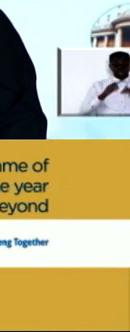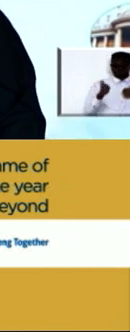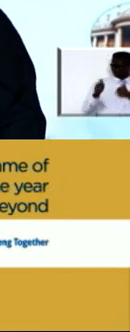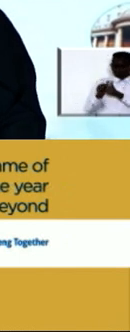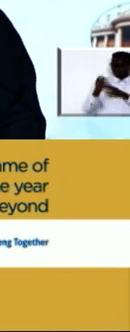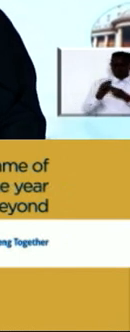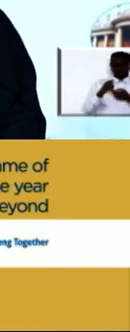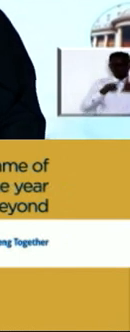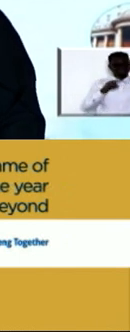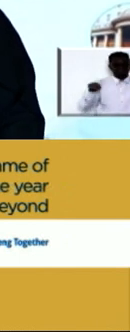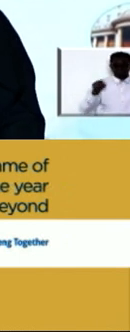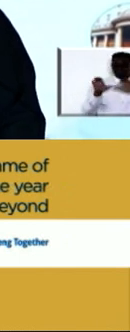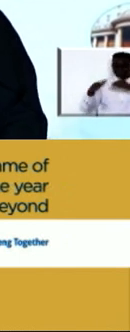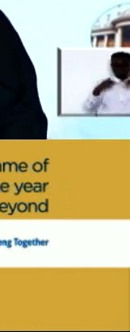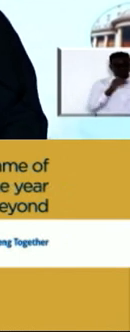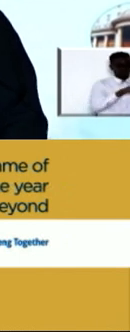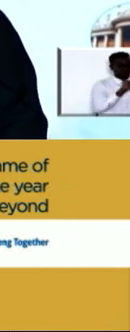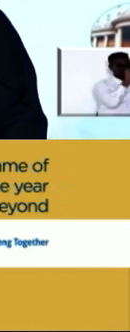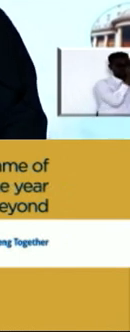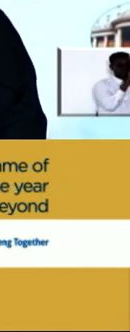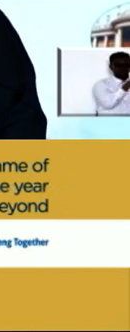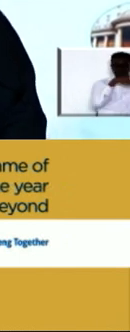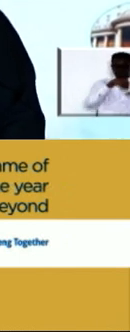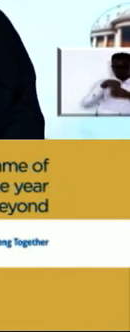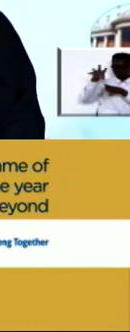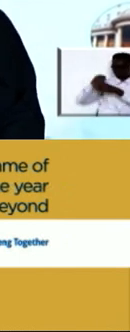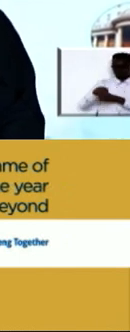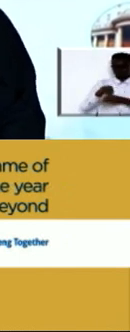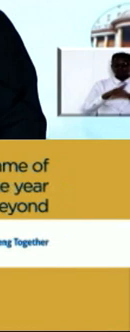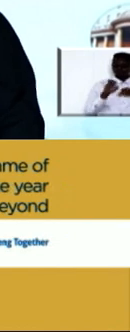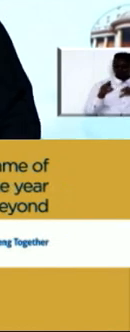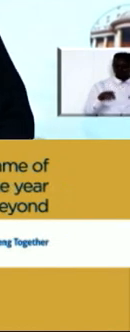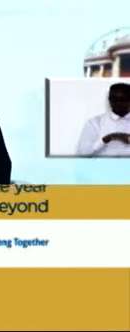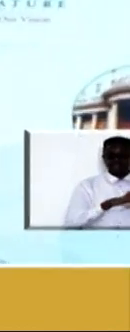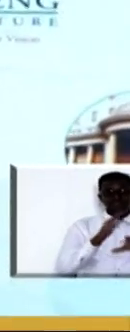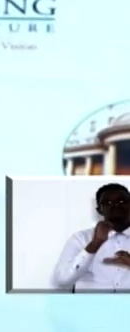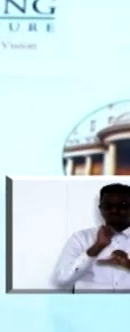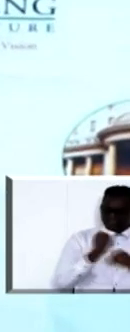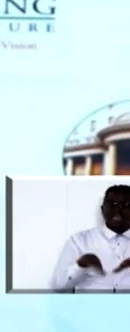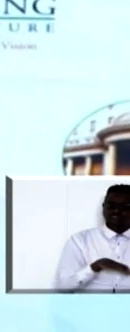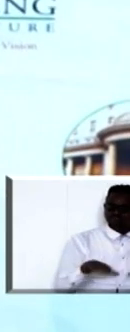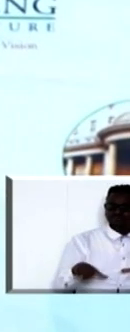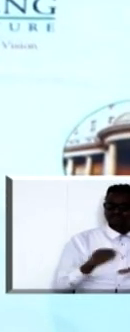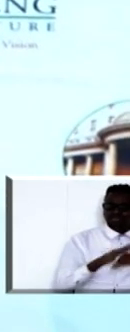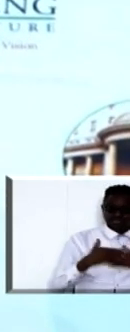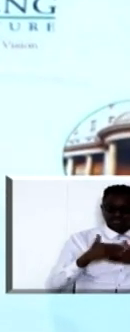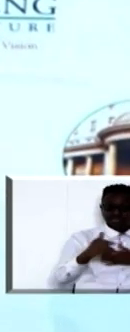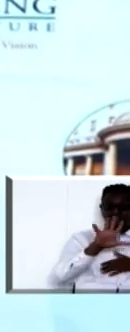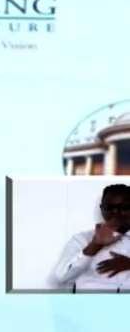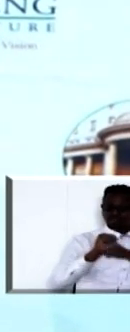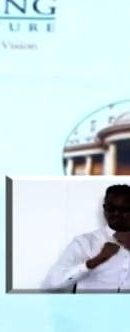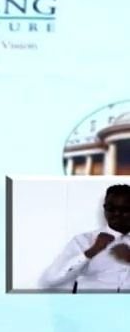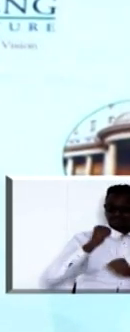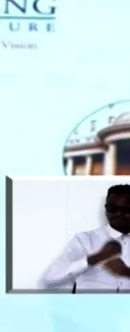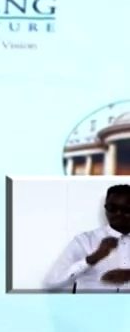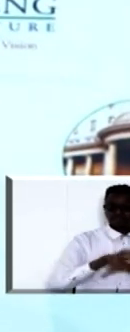partnership with various sectors of industry, we are ready to take action and in the next 5 years